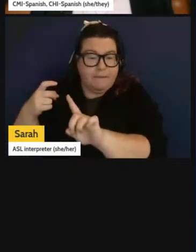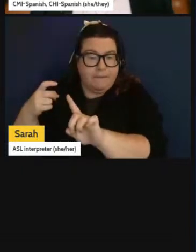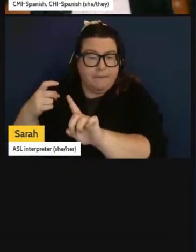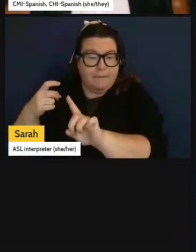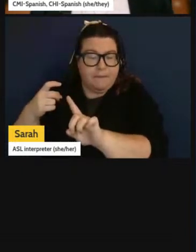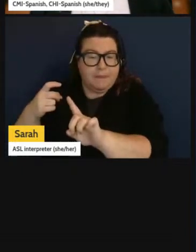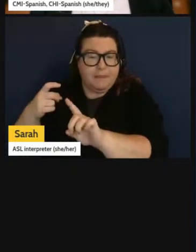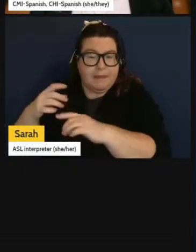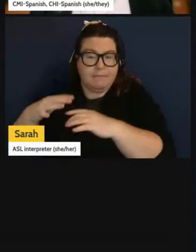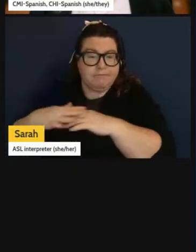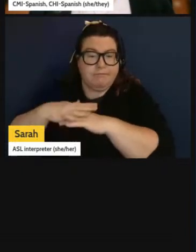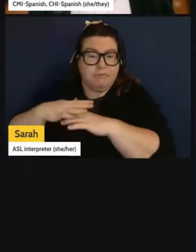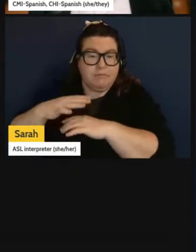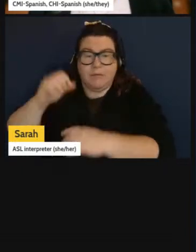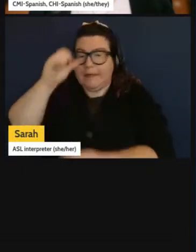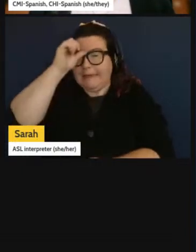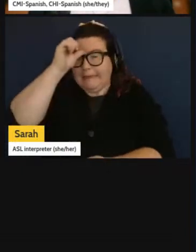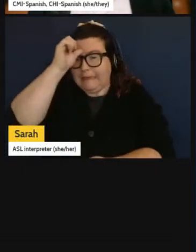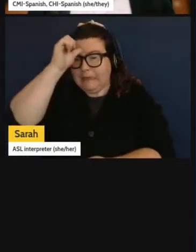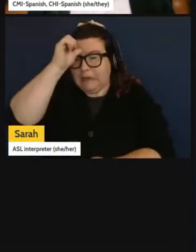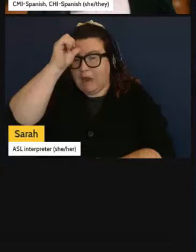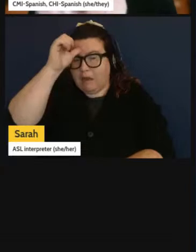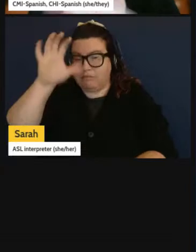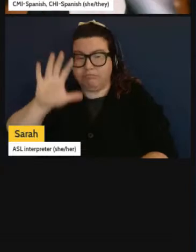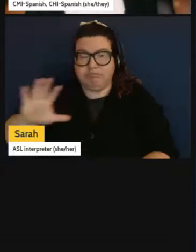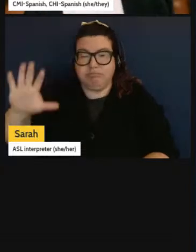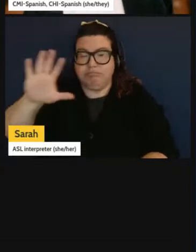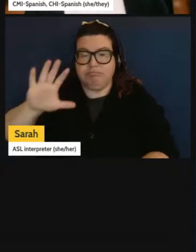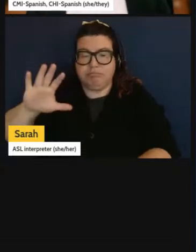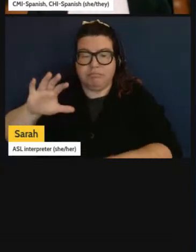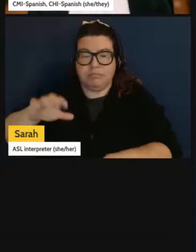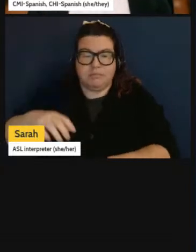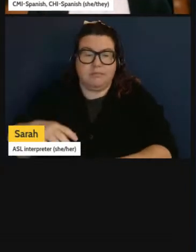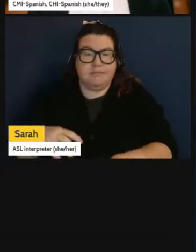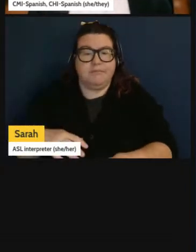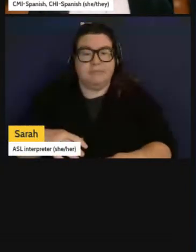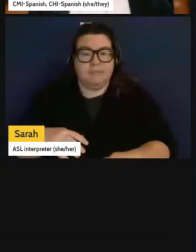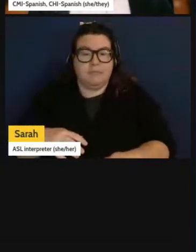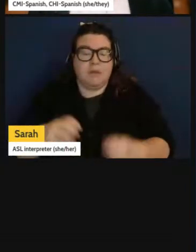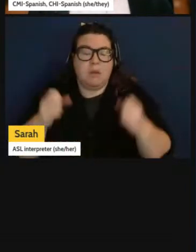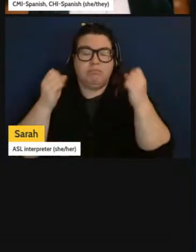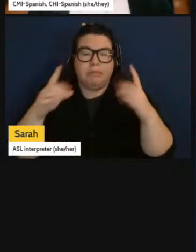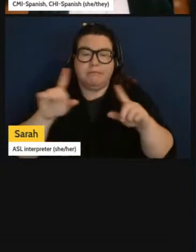Indian subcontinent. So many different genders.